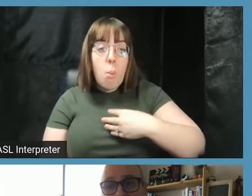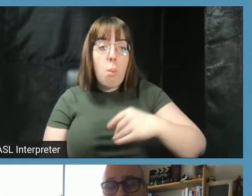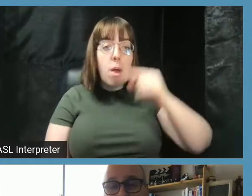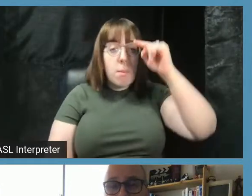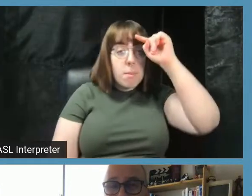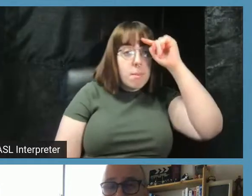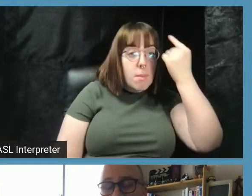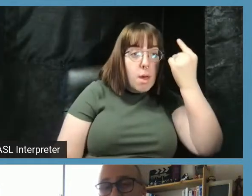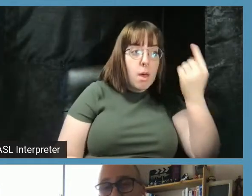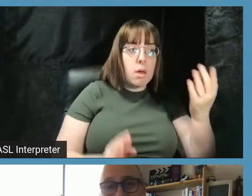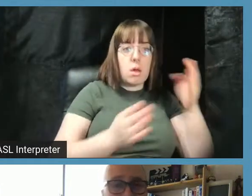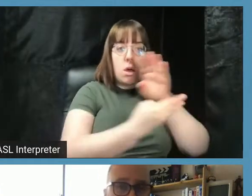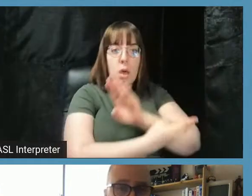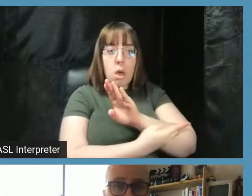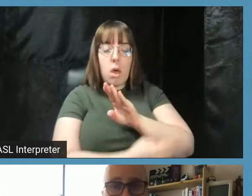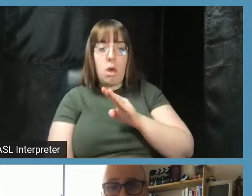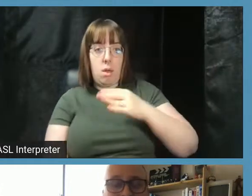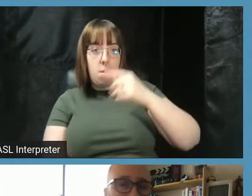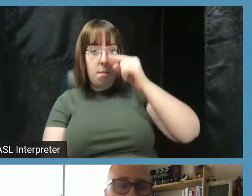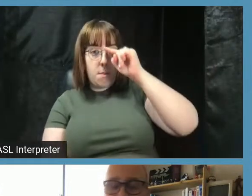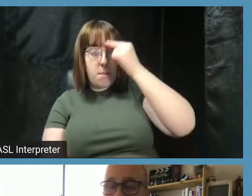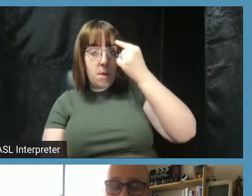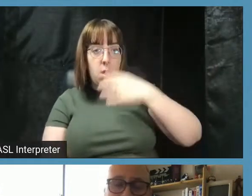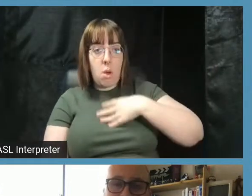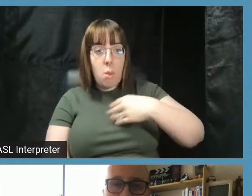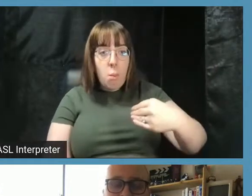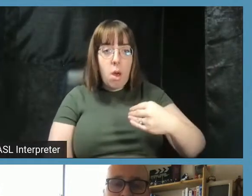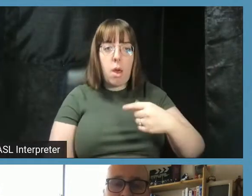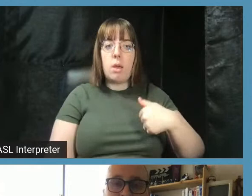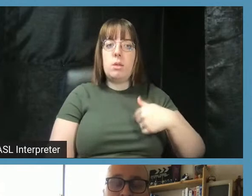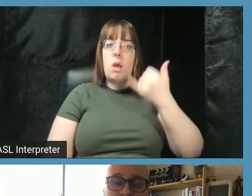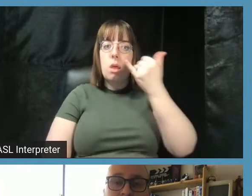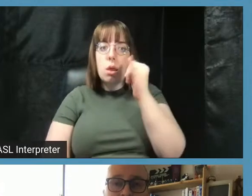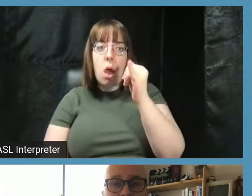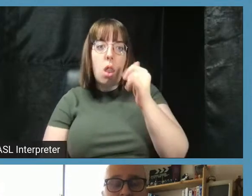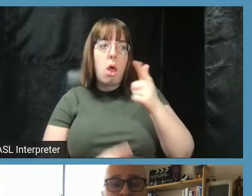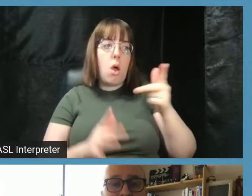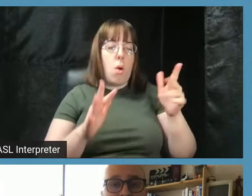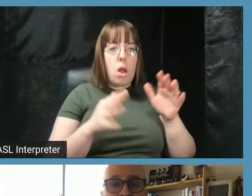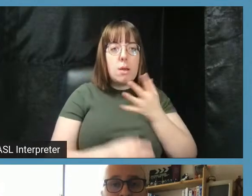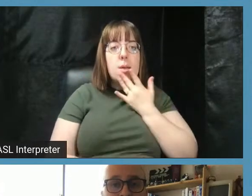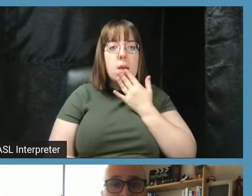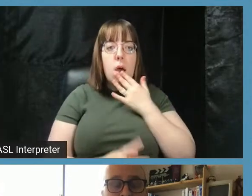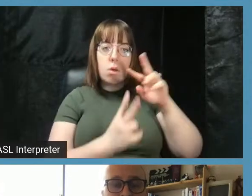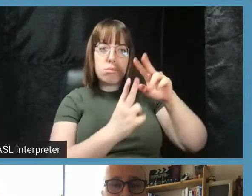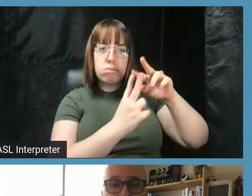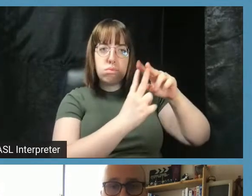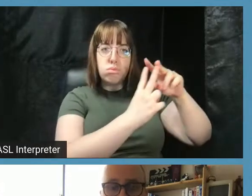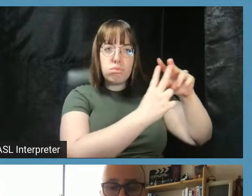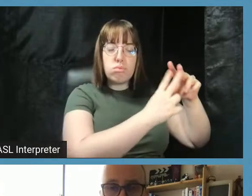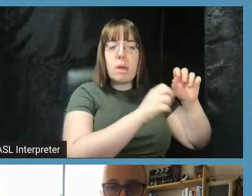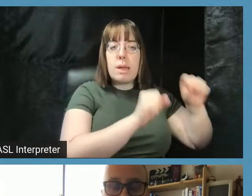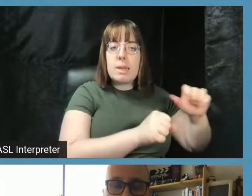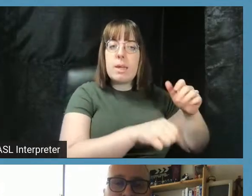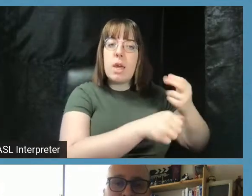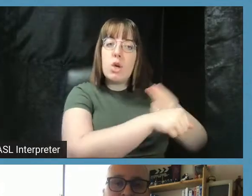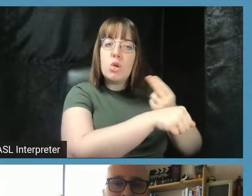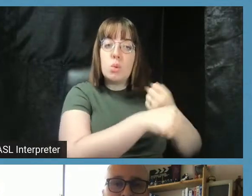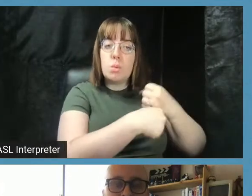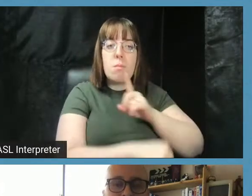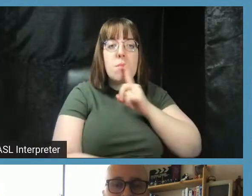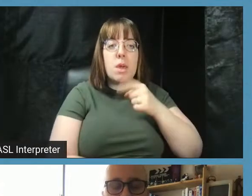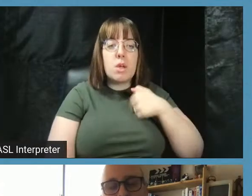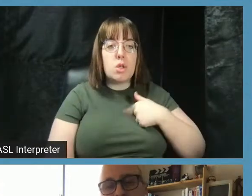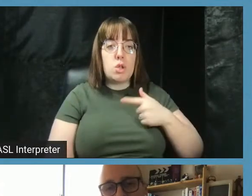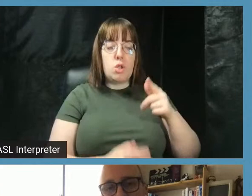on white. You can change it to like yellow on black. Like there's a number of different color combinations that can be used to ensure as high contrast